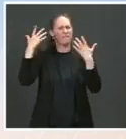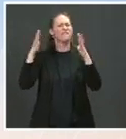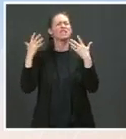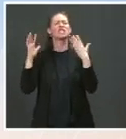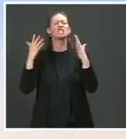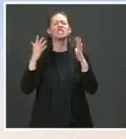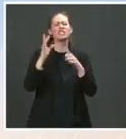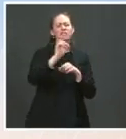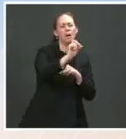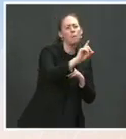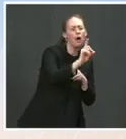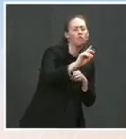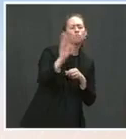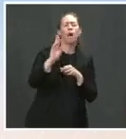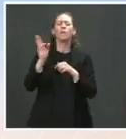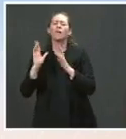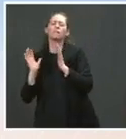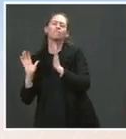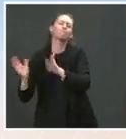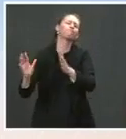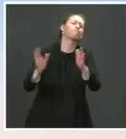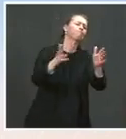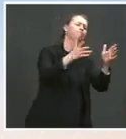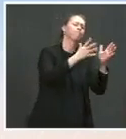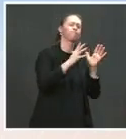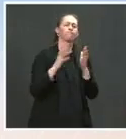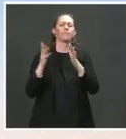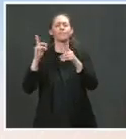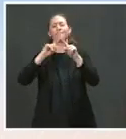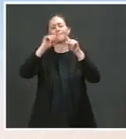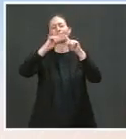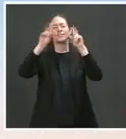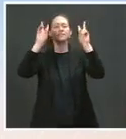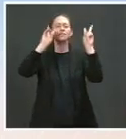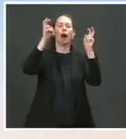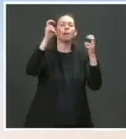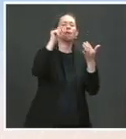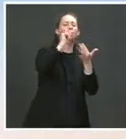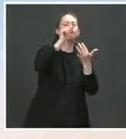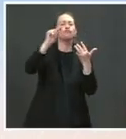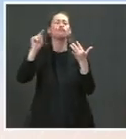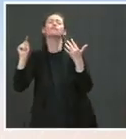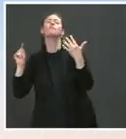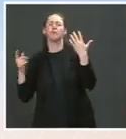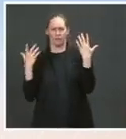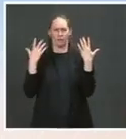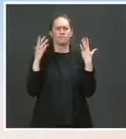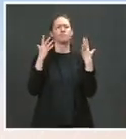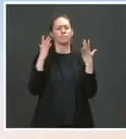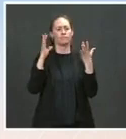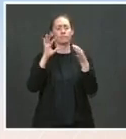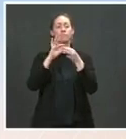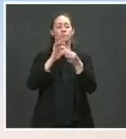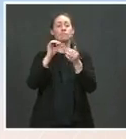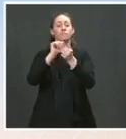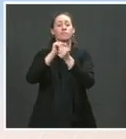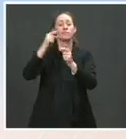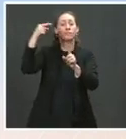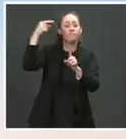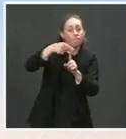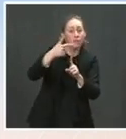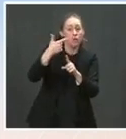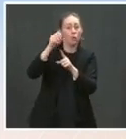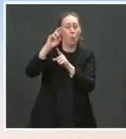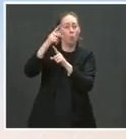both, he talks about a range of issues. I'll also say that a lot of the work on the George Floyd Act is happening on the Hill. And